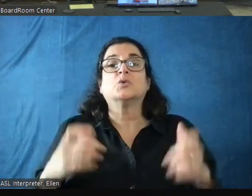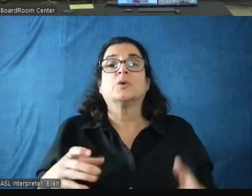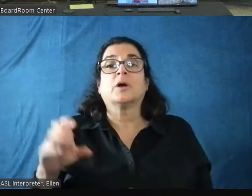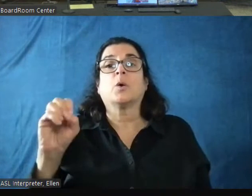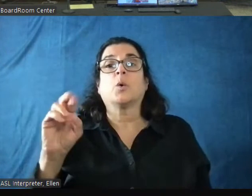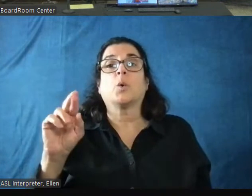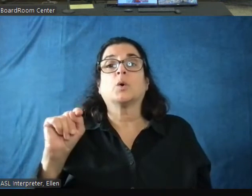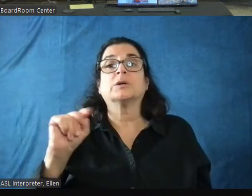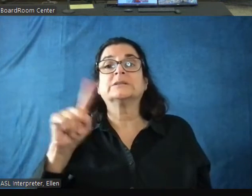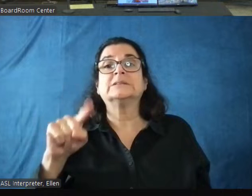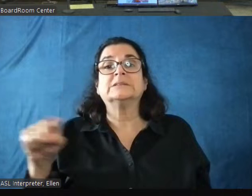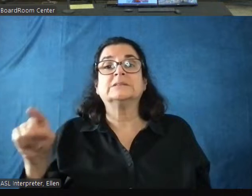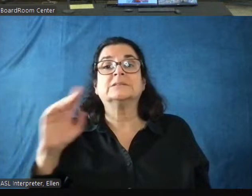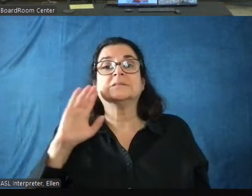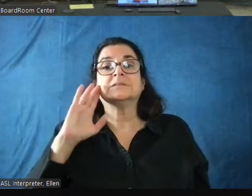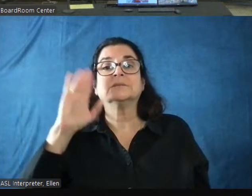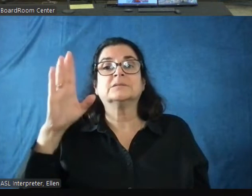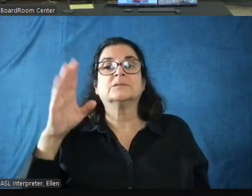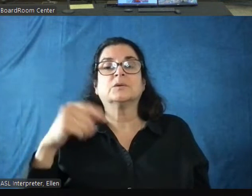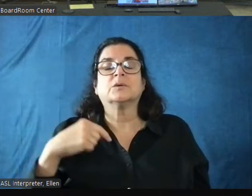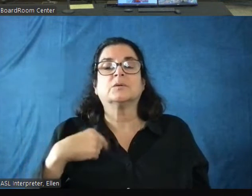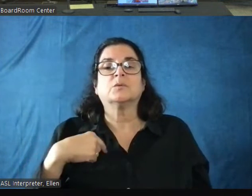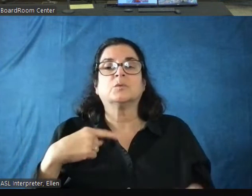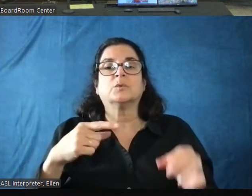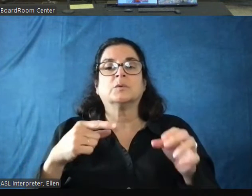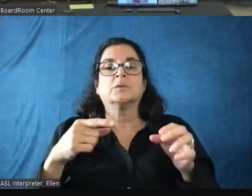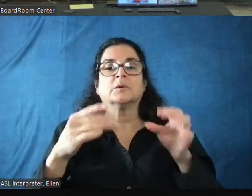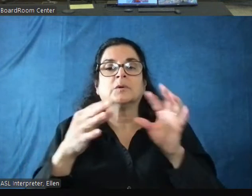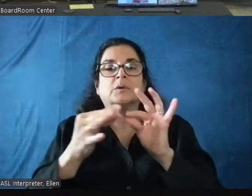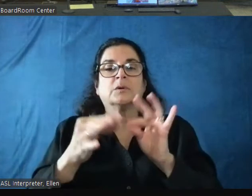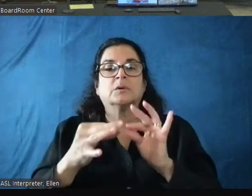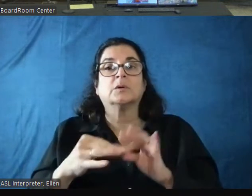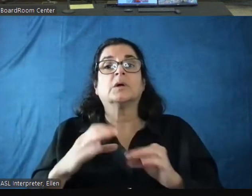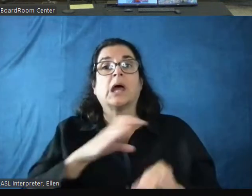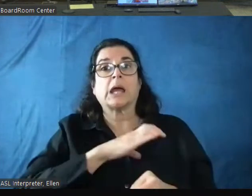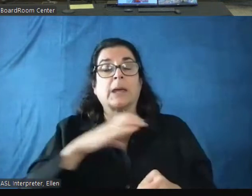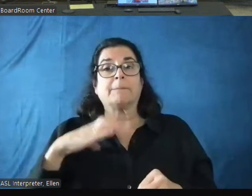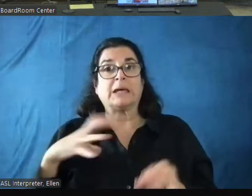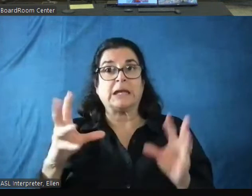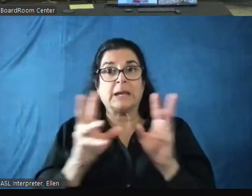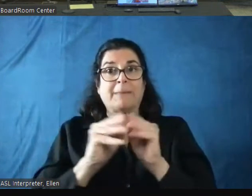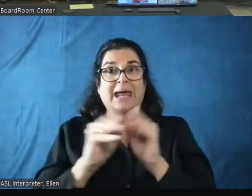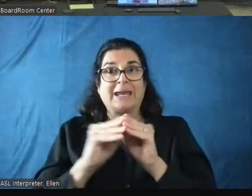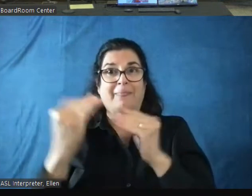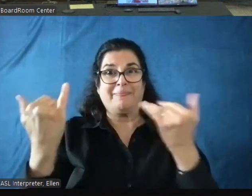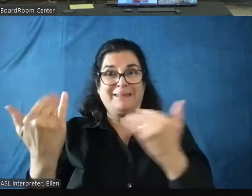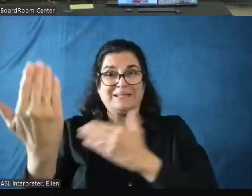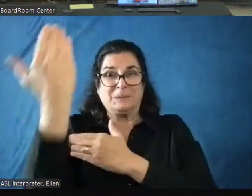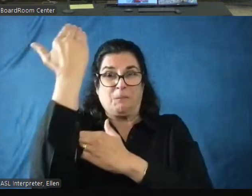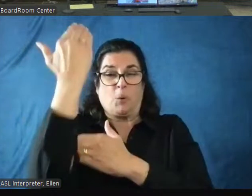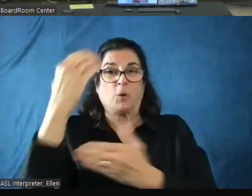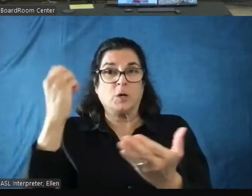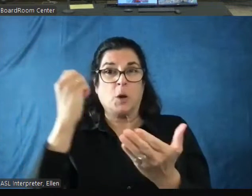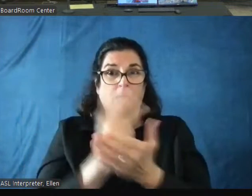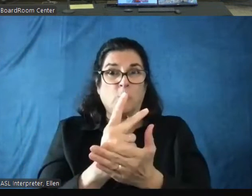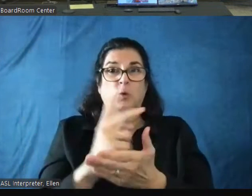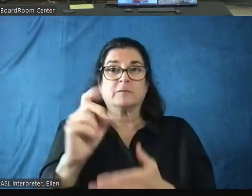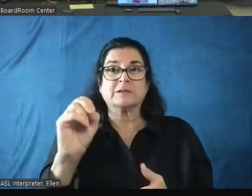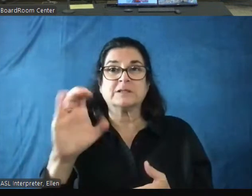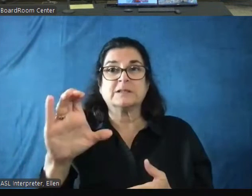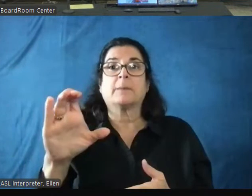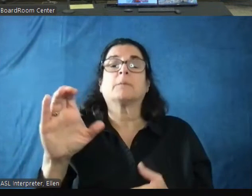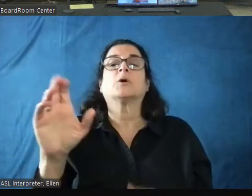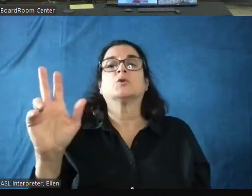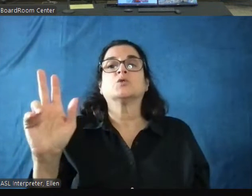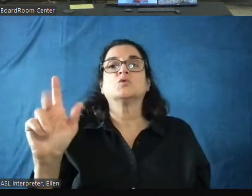that specific report. So the committee met earlier this morning and approved the December 13, 2023